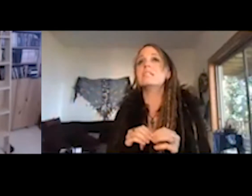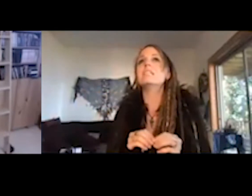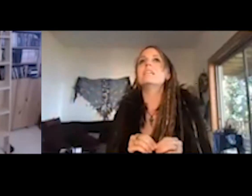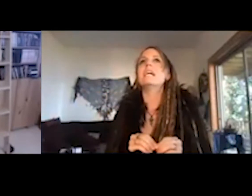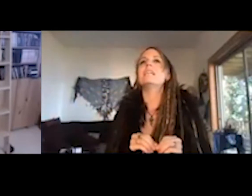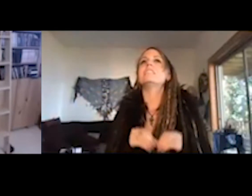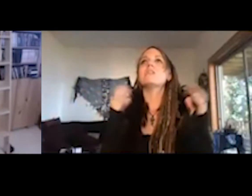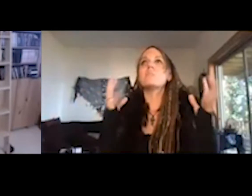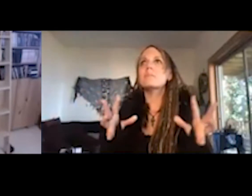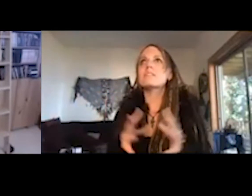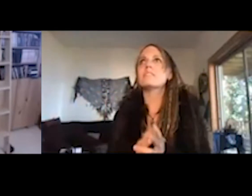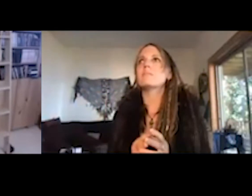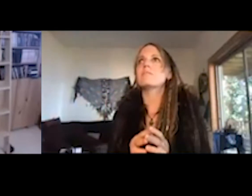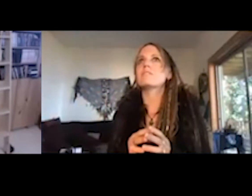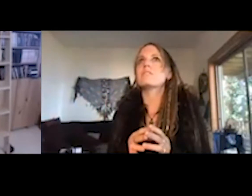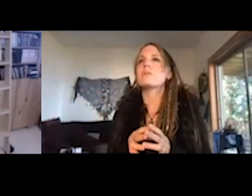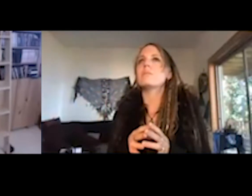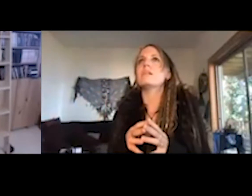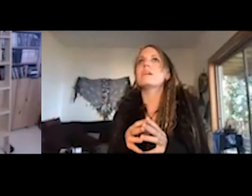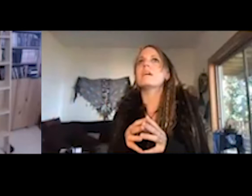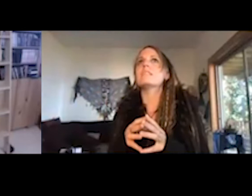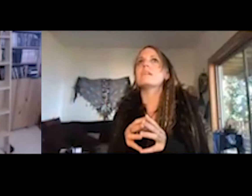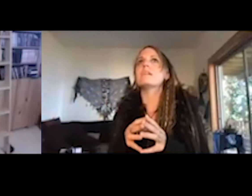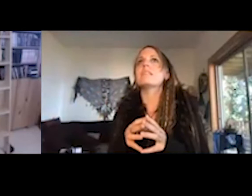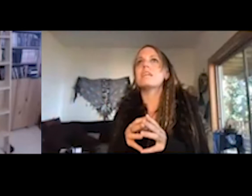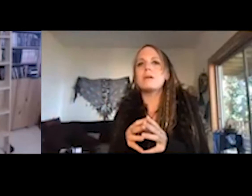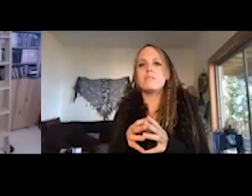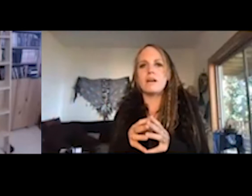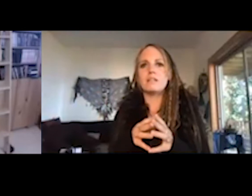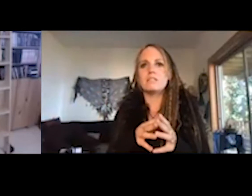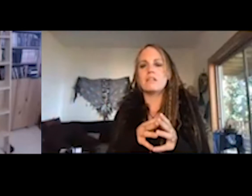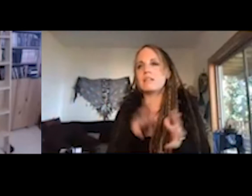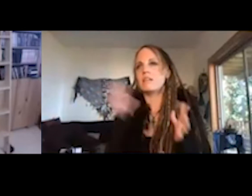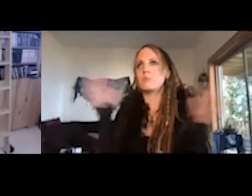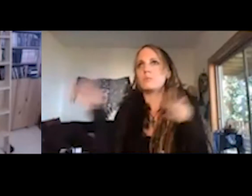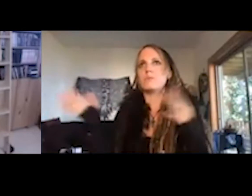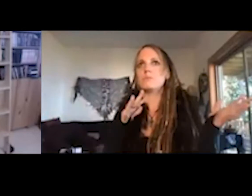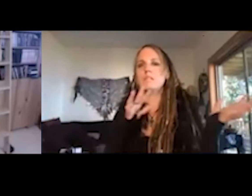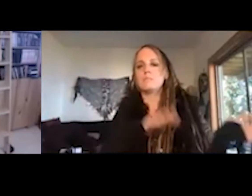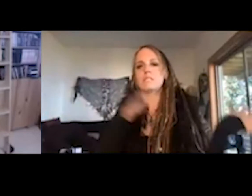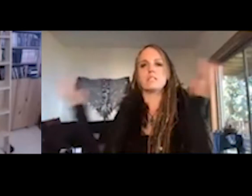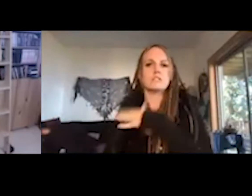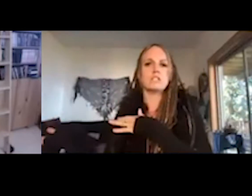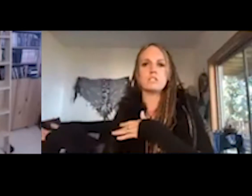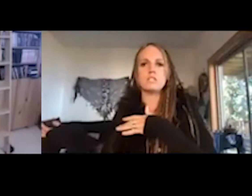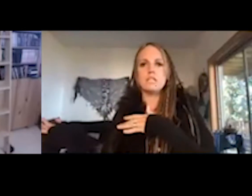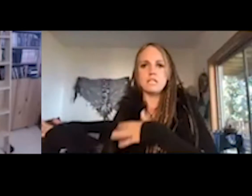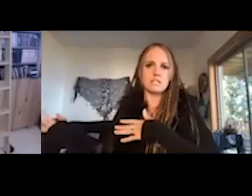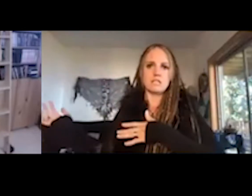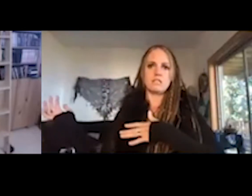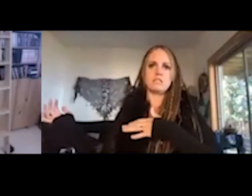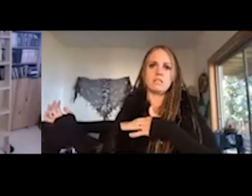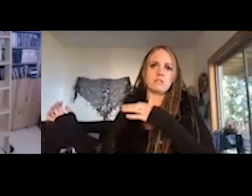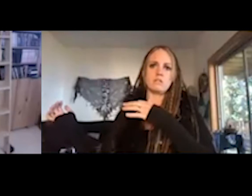well. And so he brought up this example of Lawrence of Arabia. And the thing about that is, I can't remember which way was which, but it's like Lawrence goes